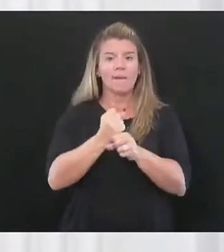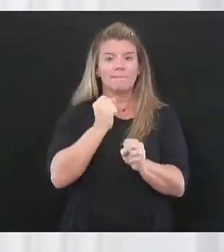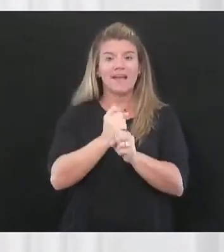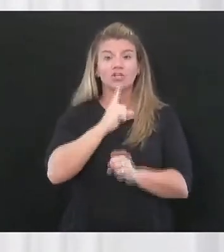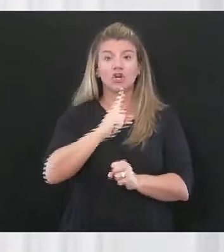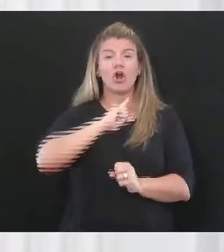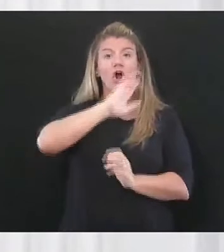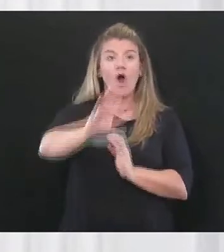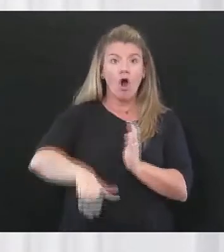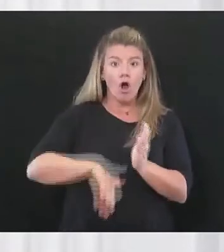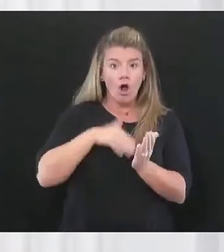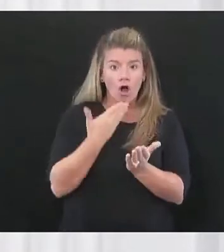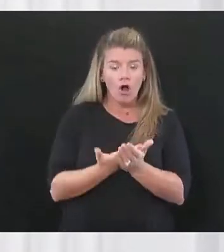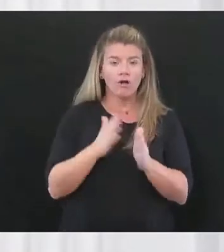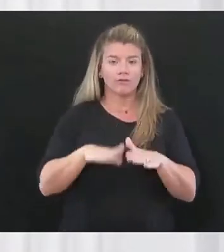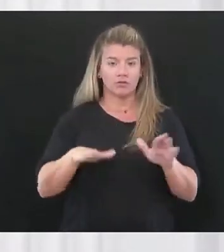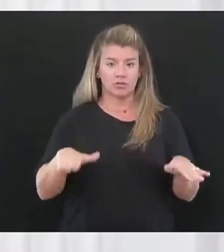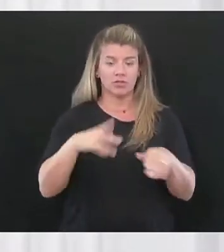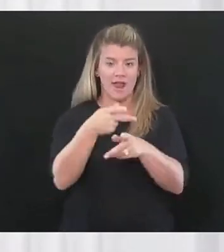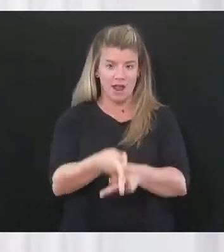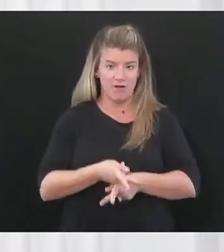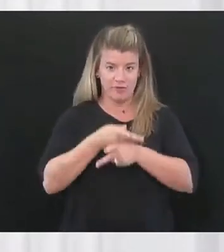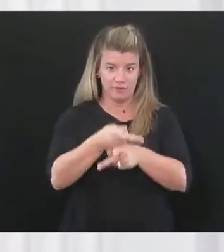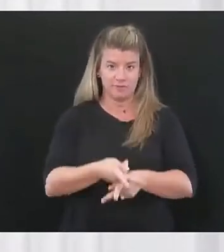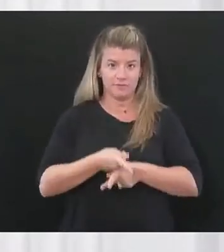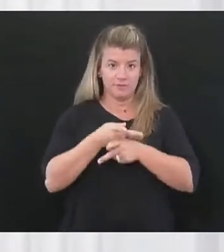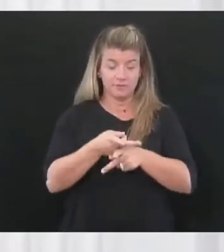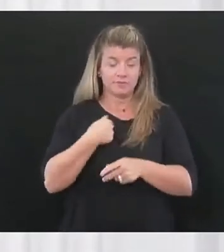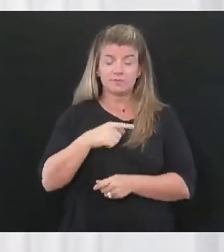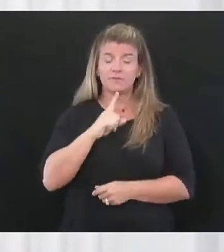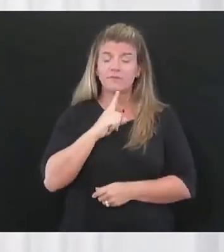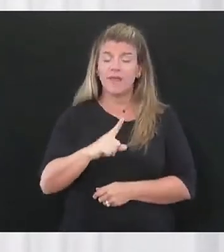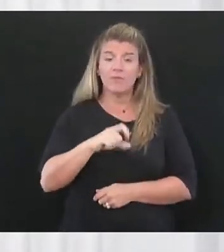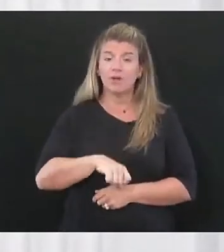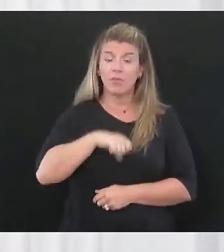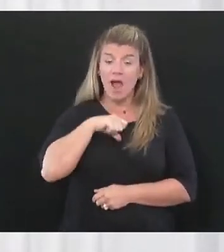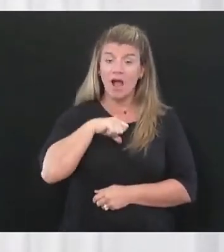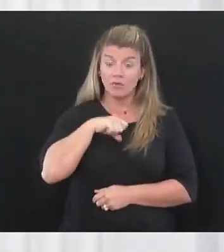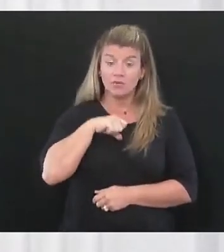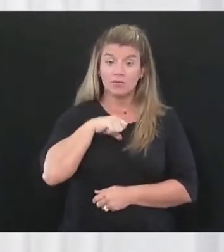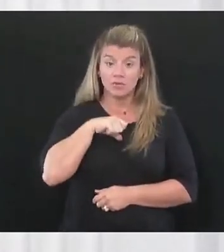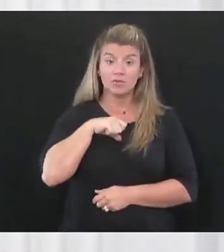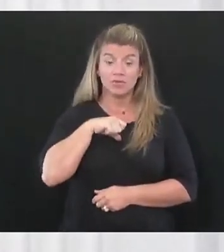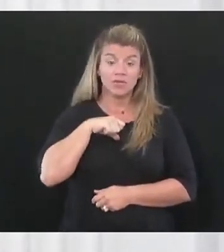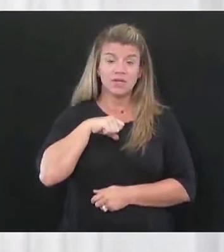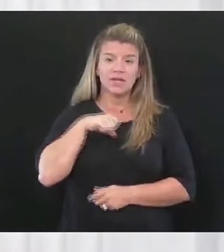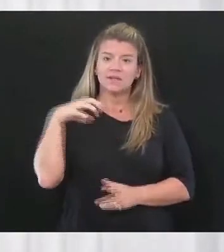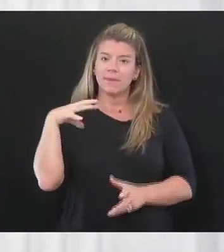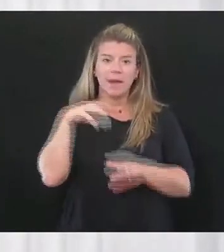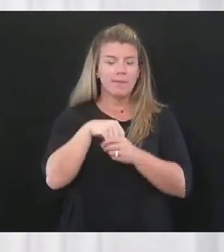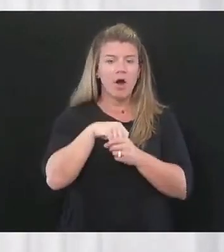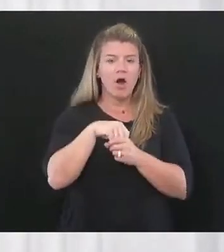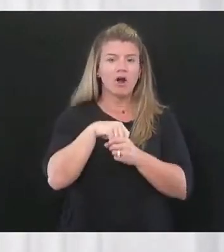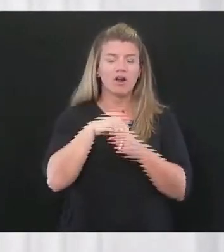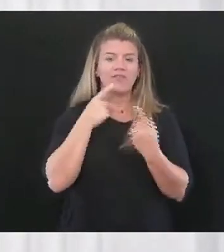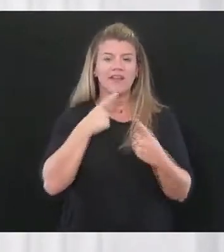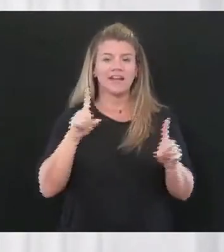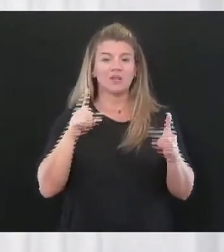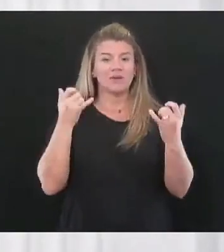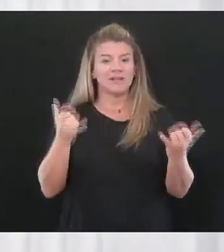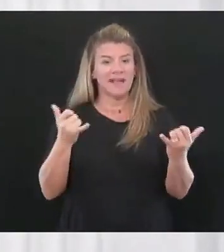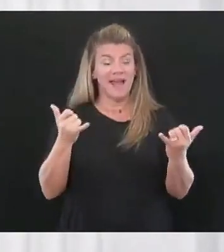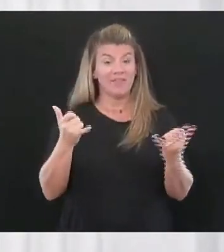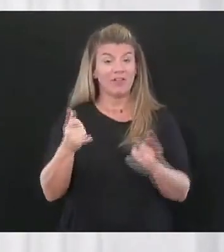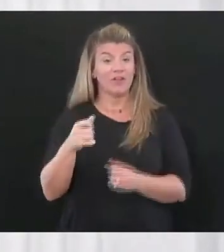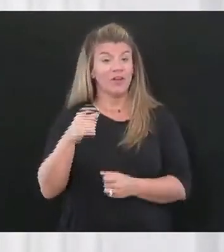these children are taken care of. I'm so proud and to be a part of the announcement today for our private